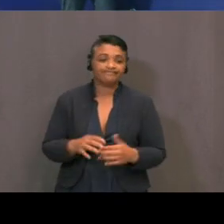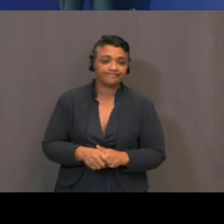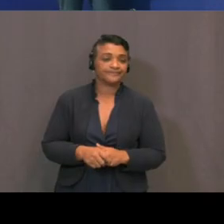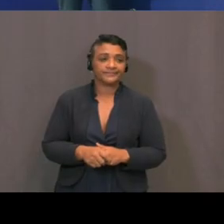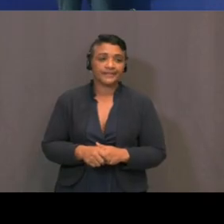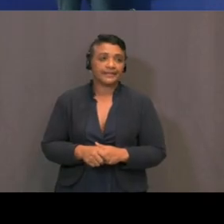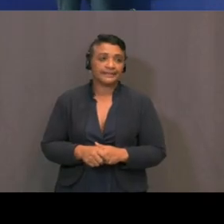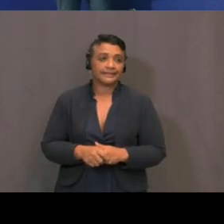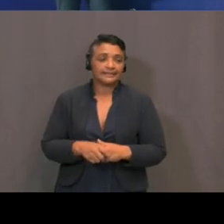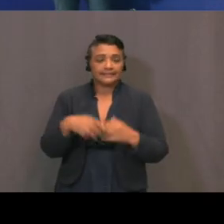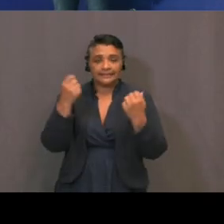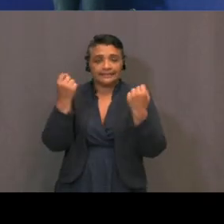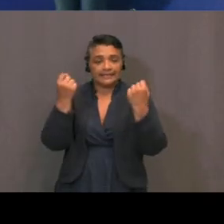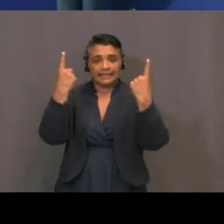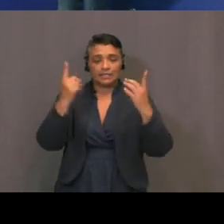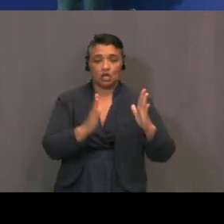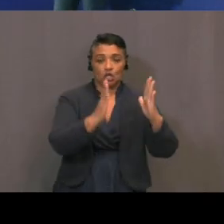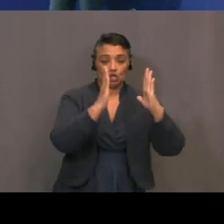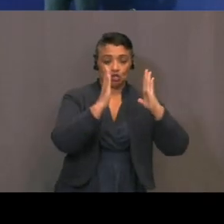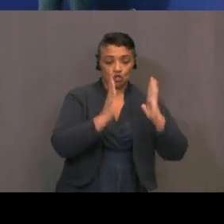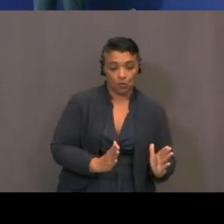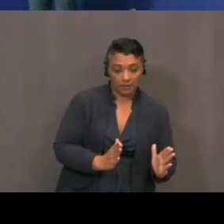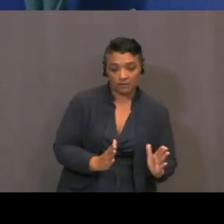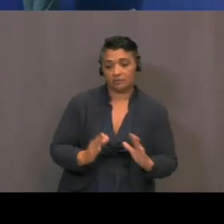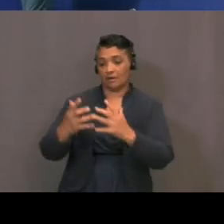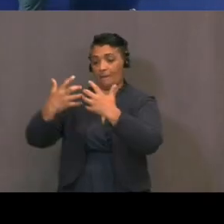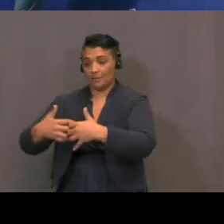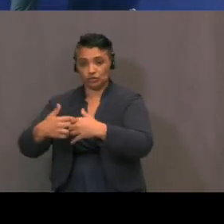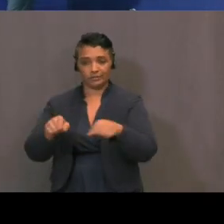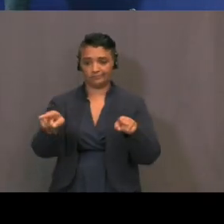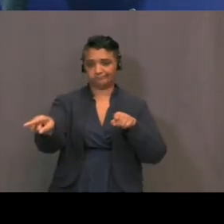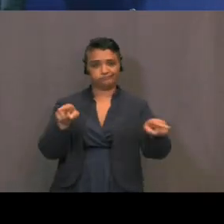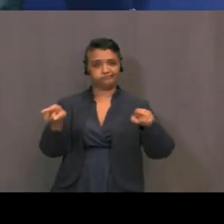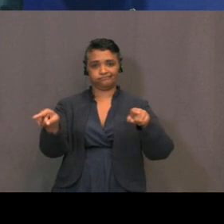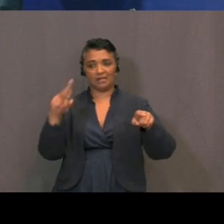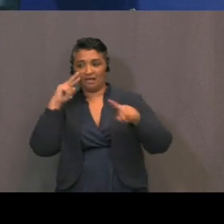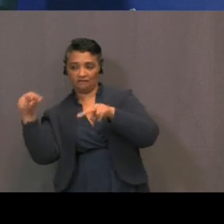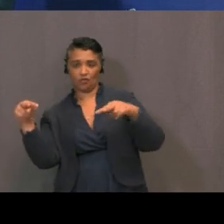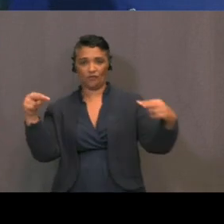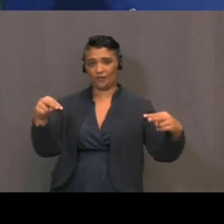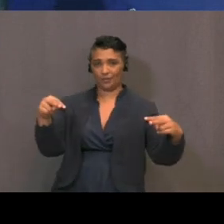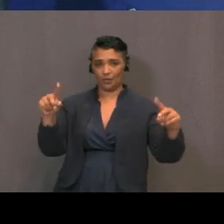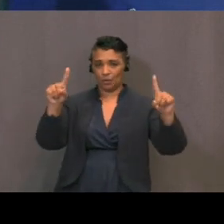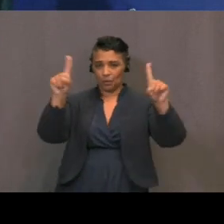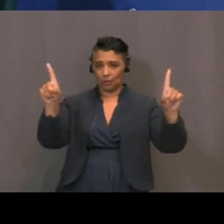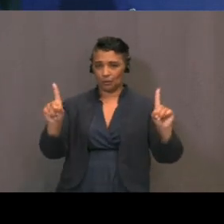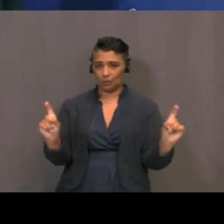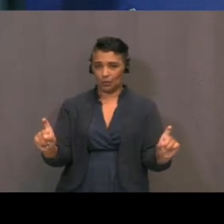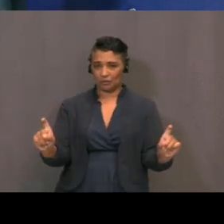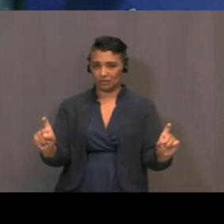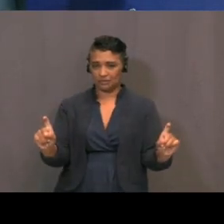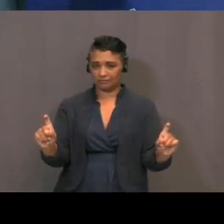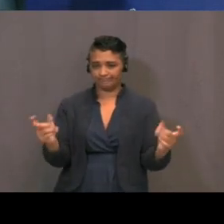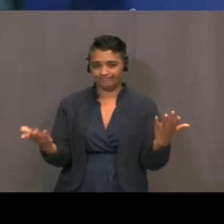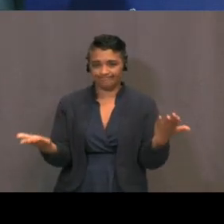how you understand humans and machines, and so I think actually it's a funny question, no? So